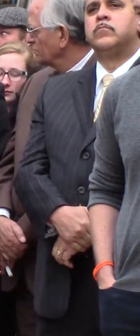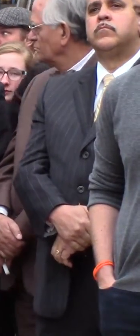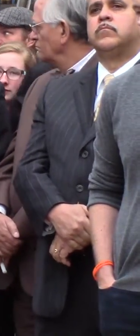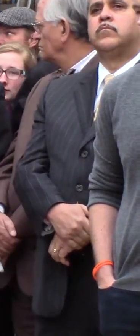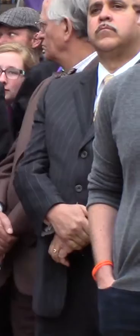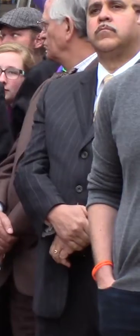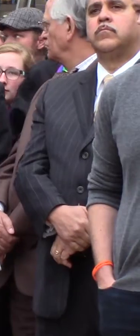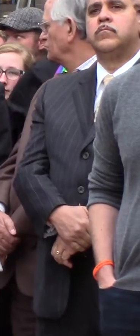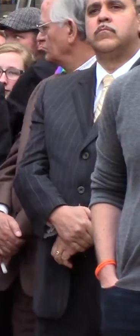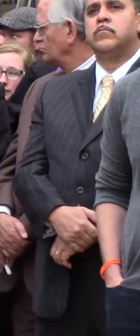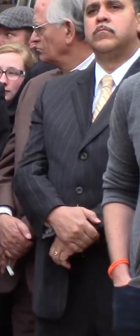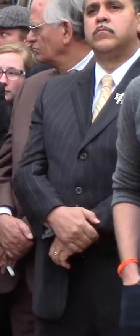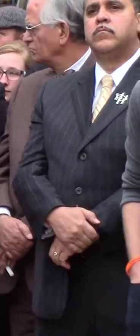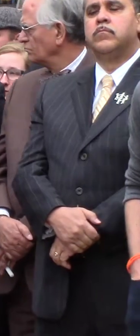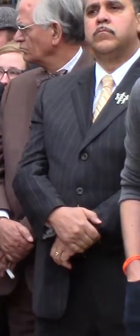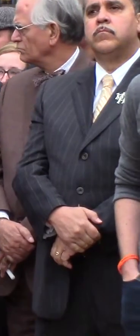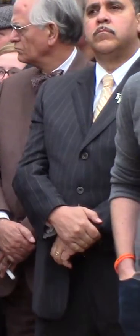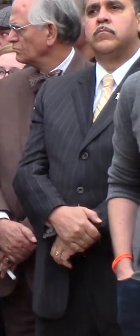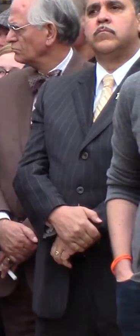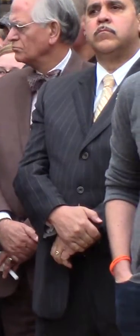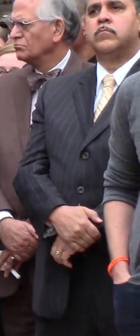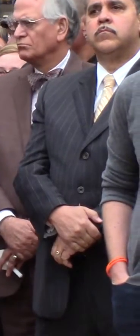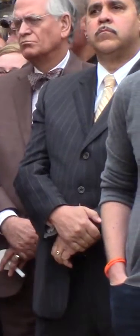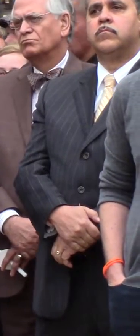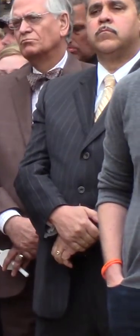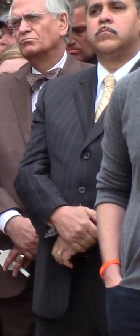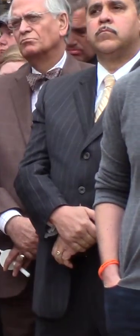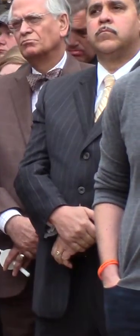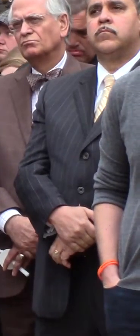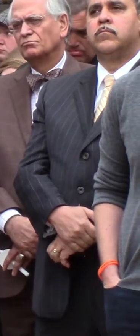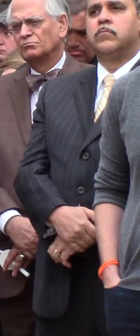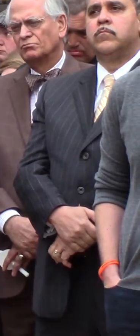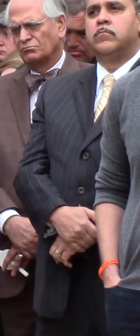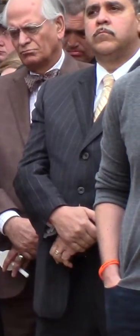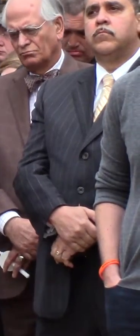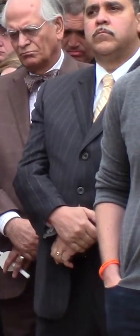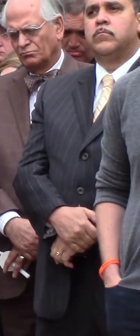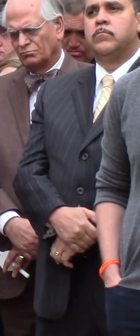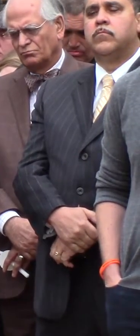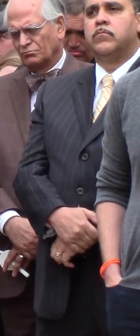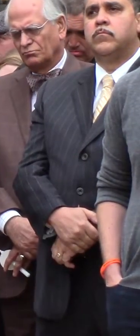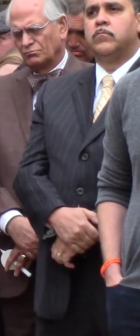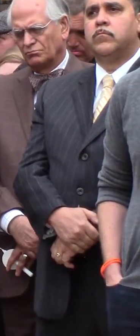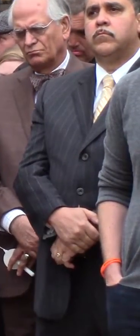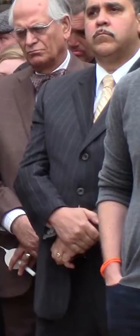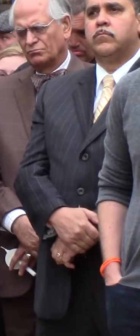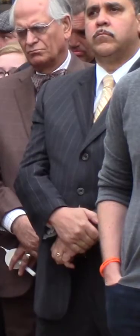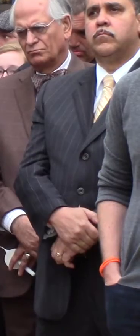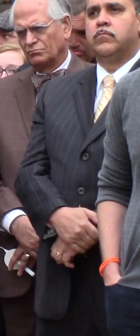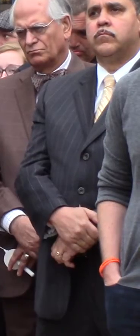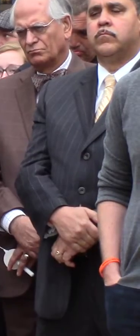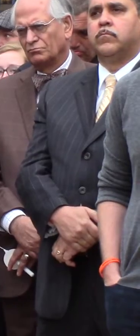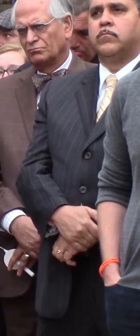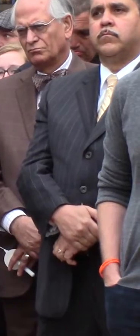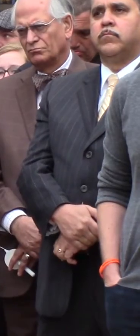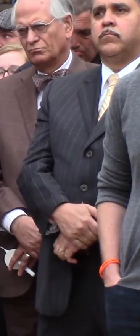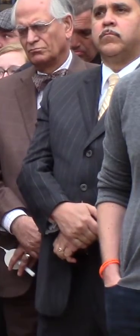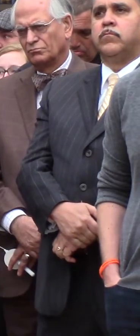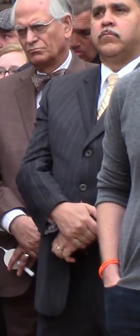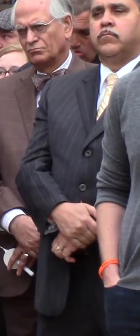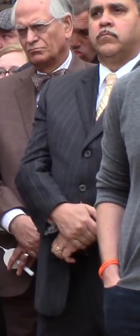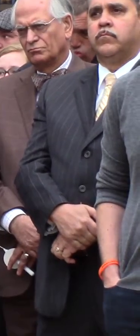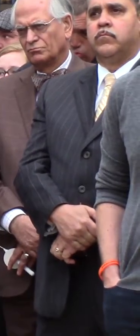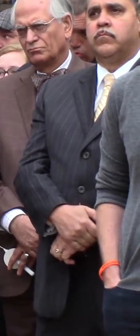alive. While there appears to have been some connection regarding the shooter and international Islamic terrorism, we still do not have all of